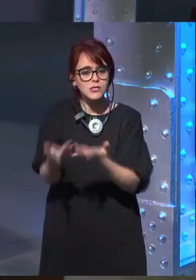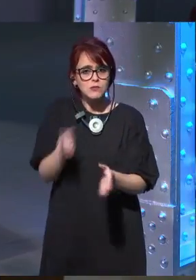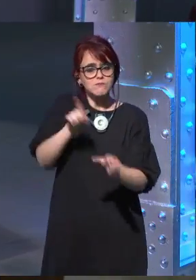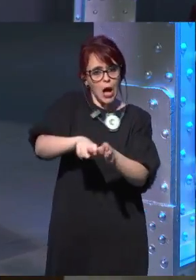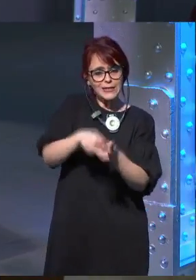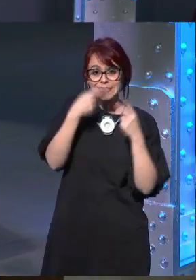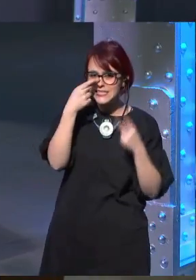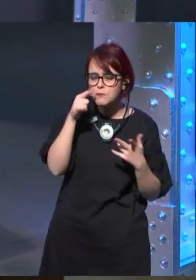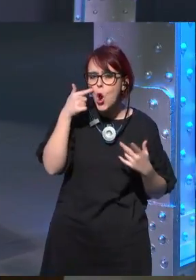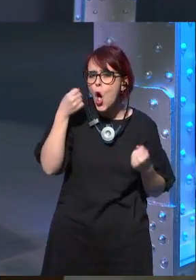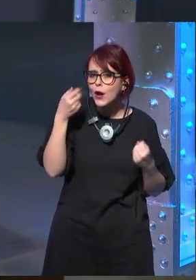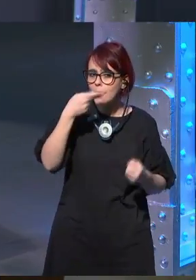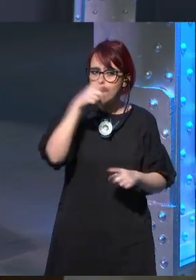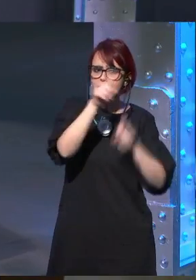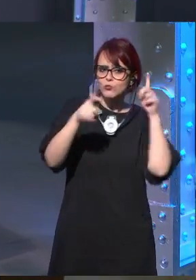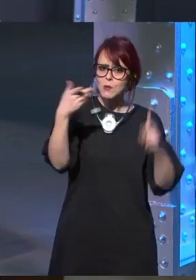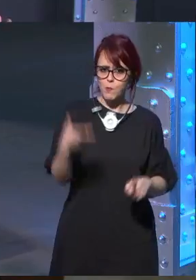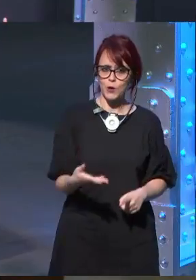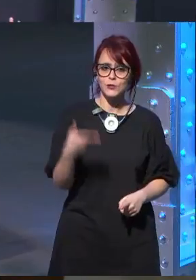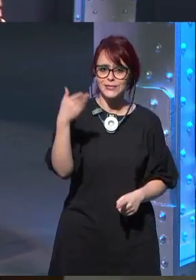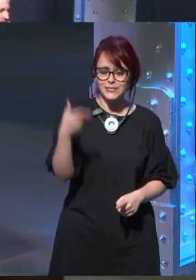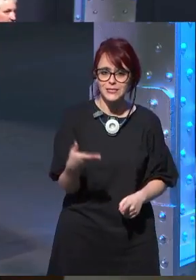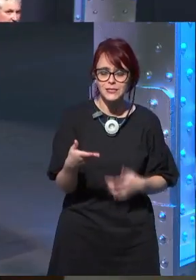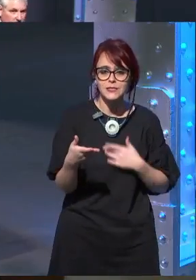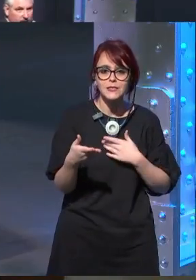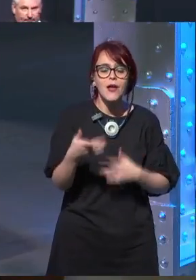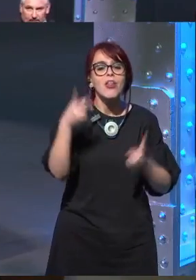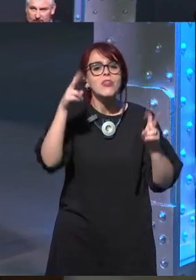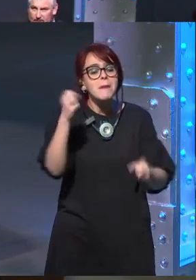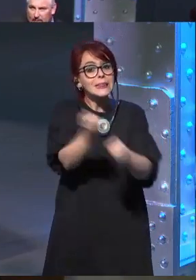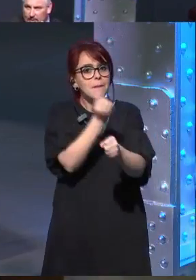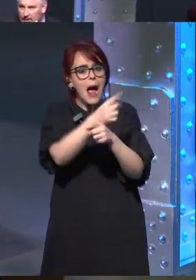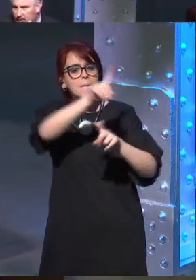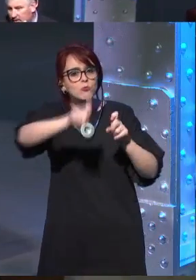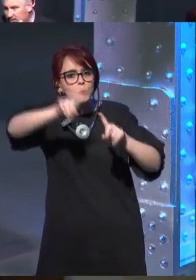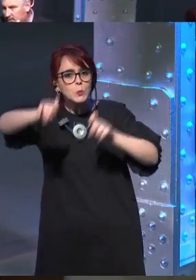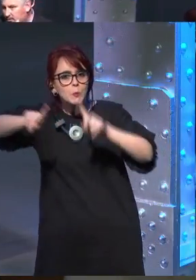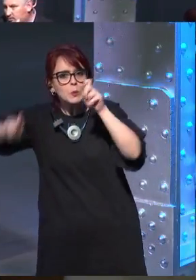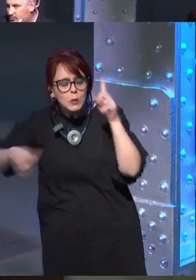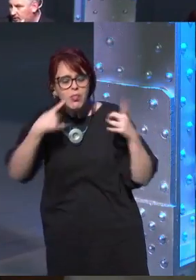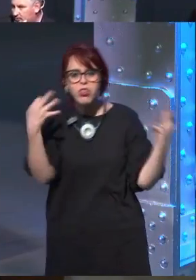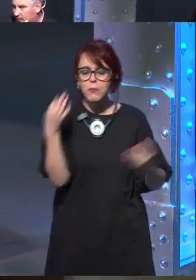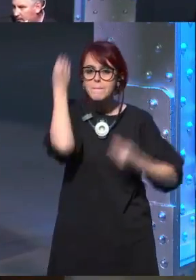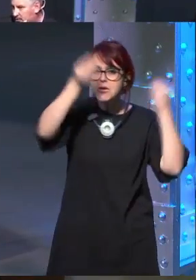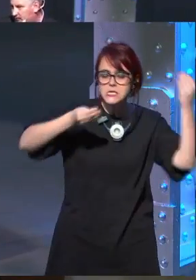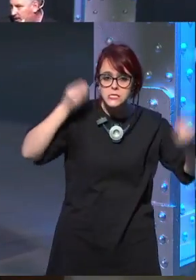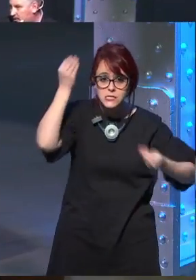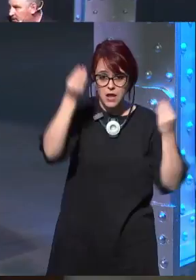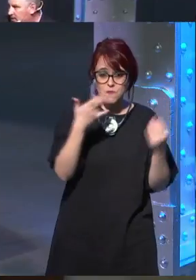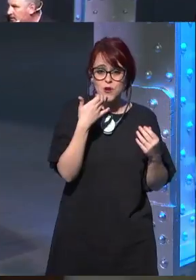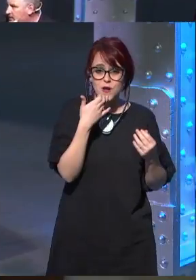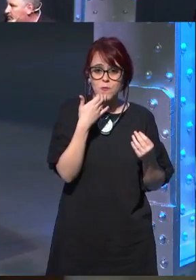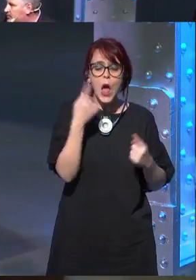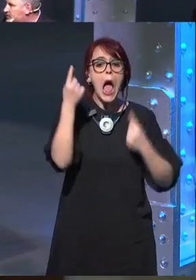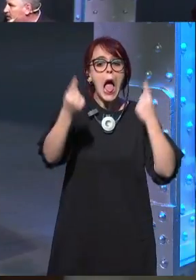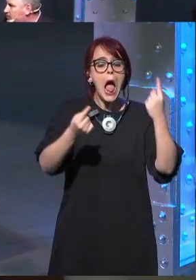important. Once they start answering those questions, it starts to work out for them. It isn't, somebody said earlier they felt guilty about being on social media for